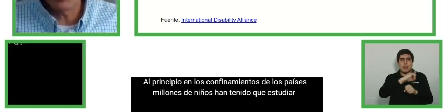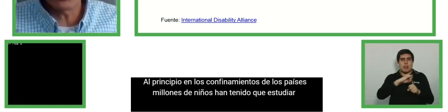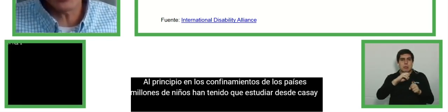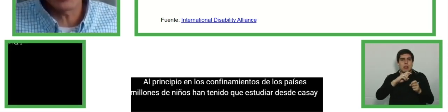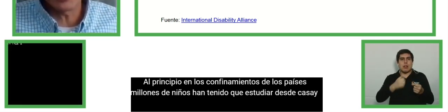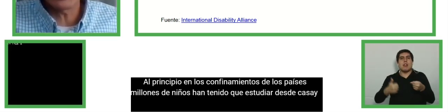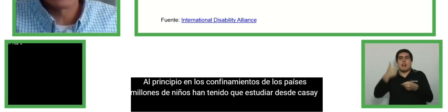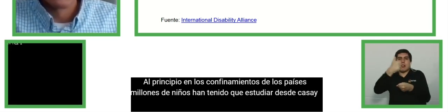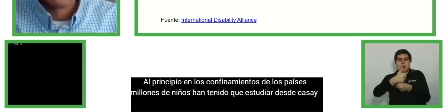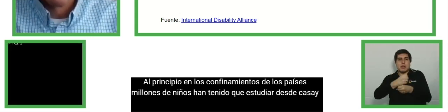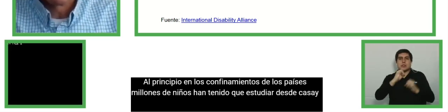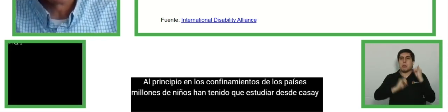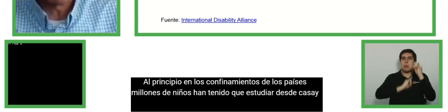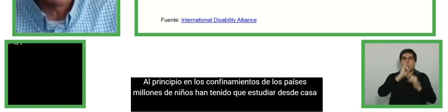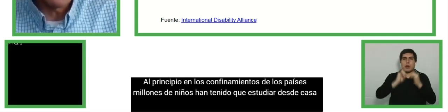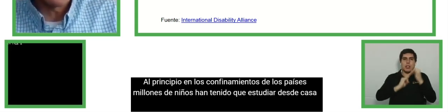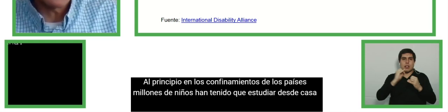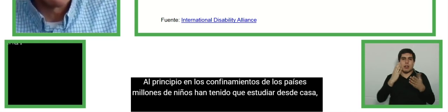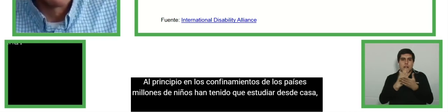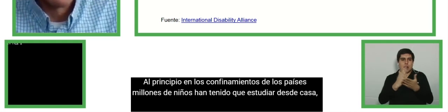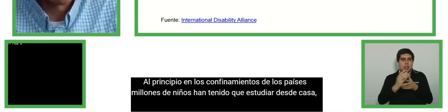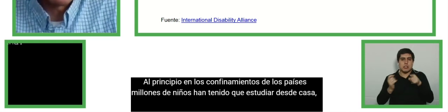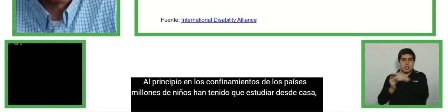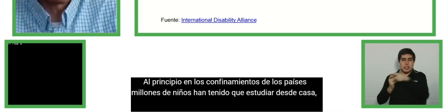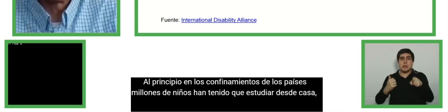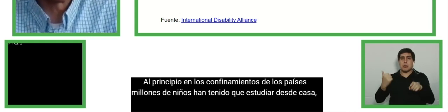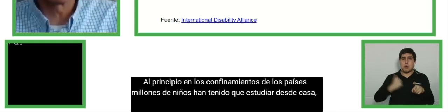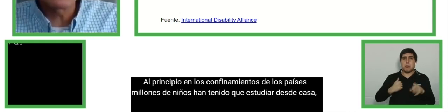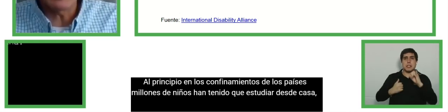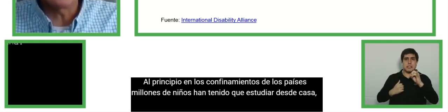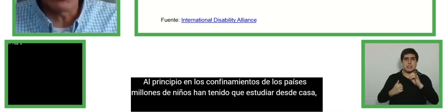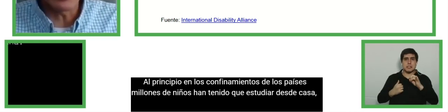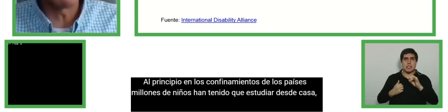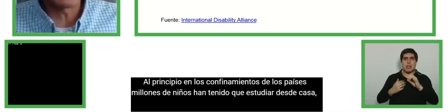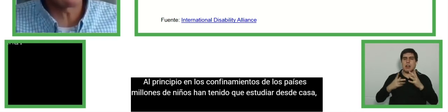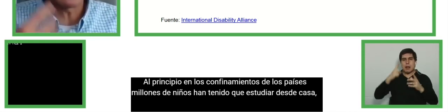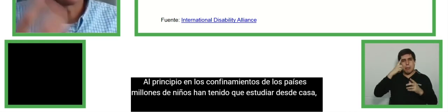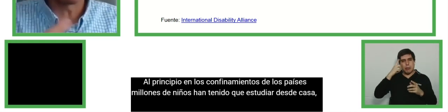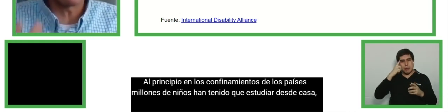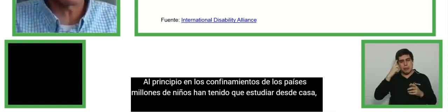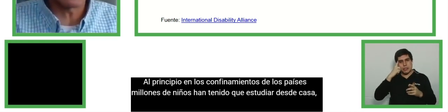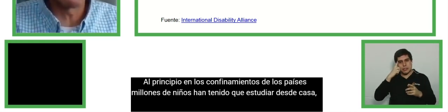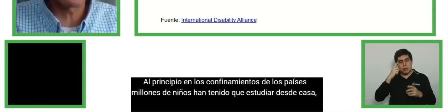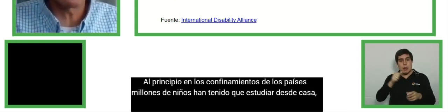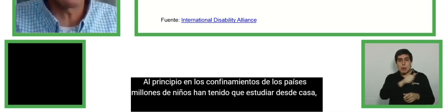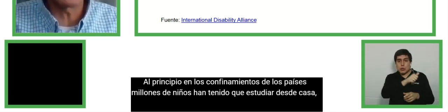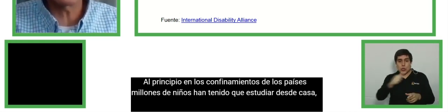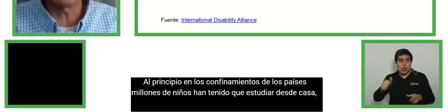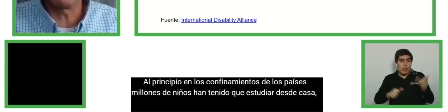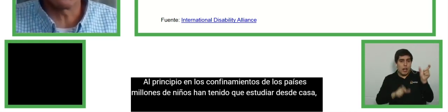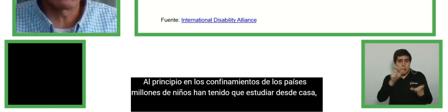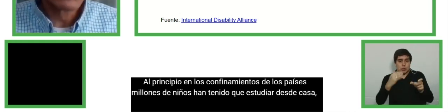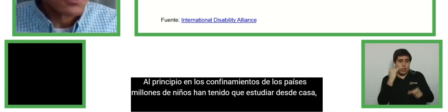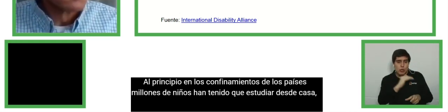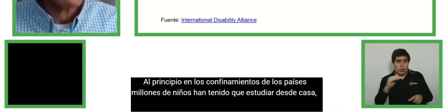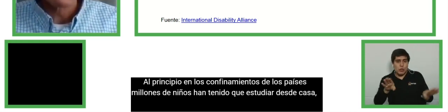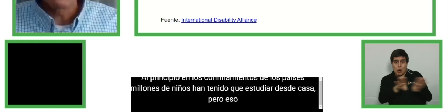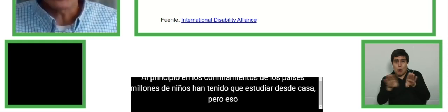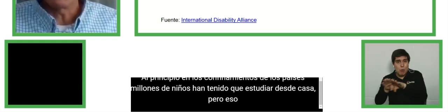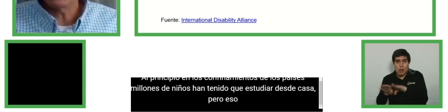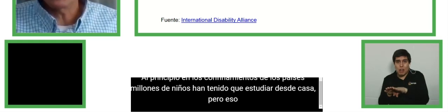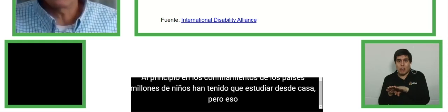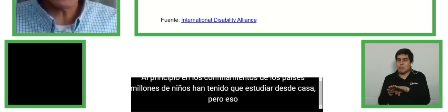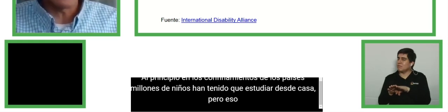been able to do this. But that is not really valid for all the students, as we all know. There are many children who